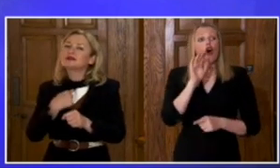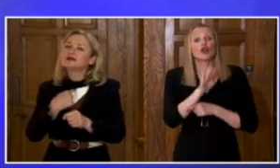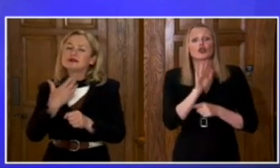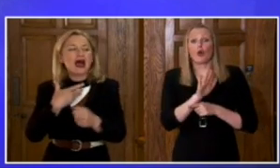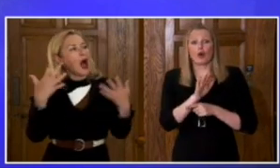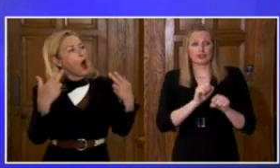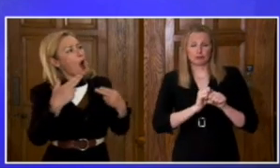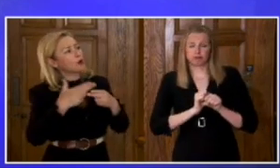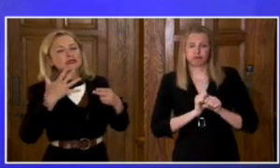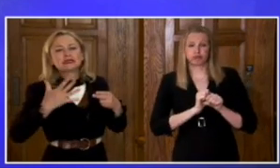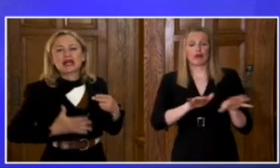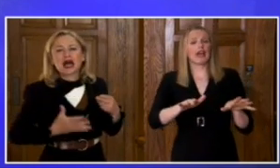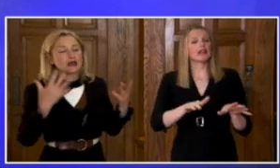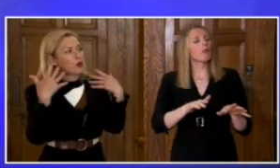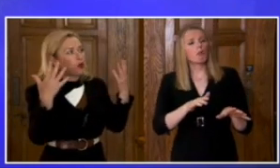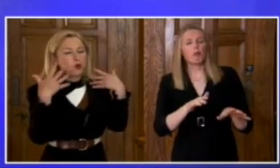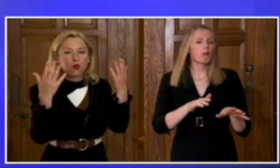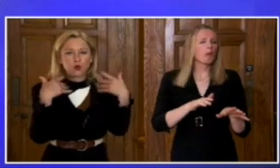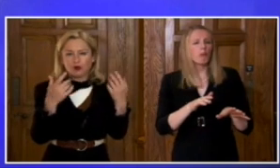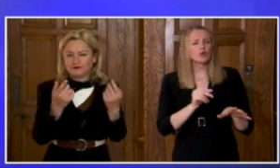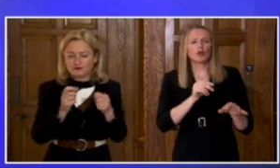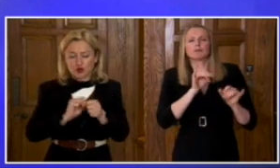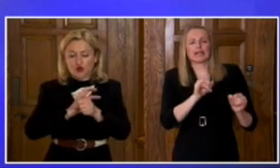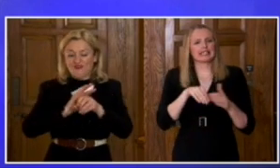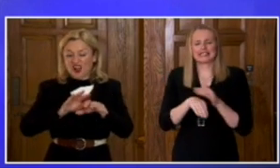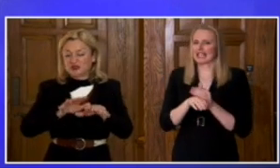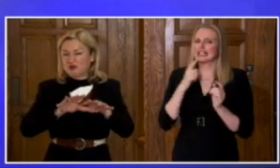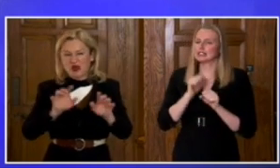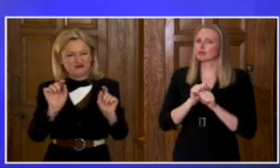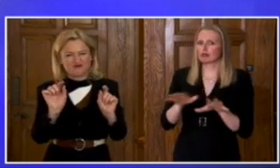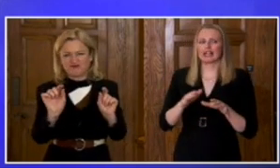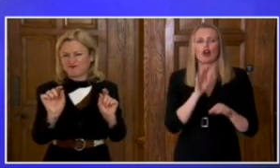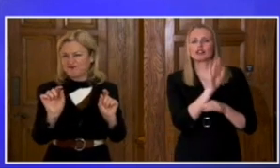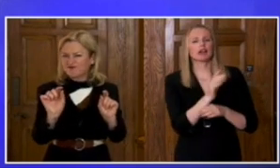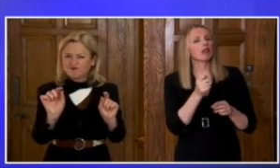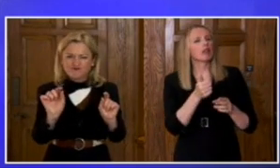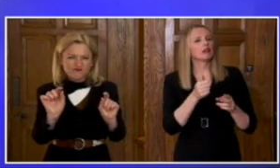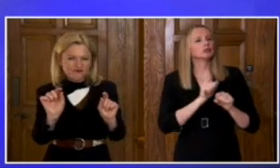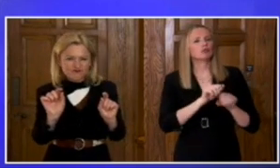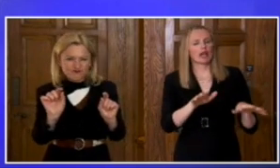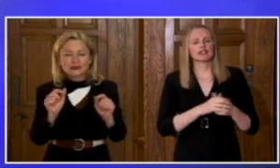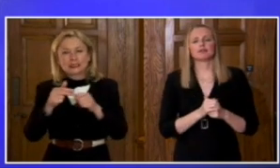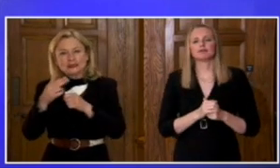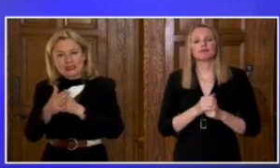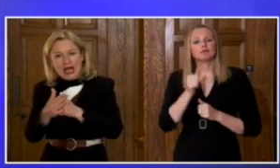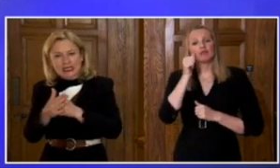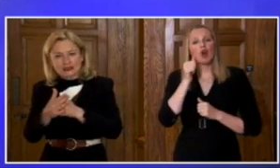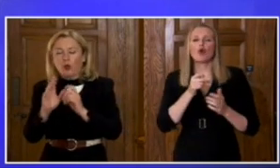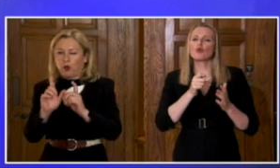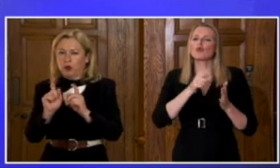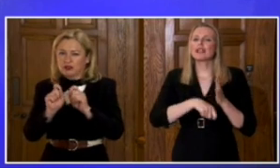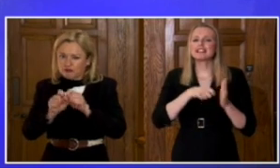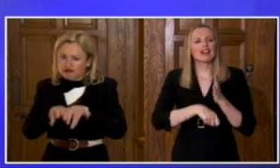outdoors is much less significant than indoors. Also permitted to reopen will be stores and retail outlets with lower